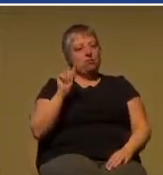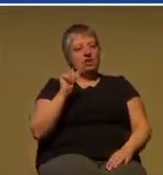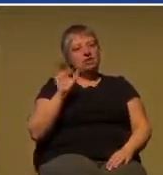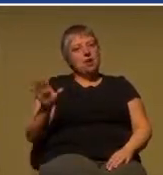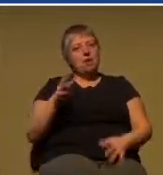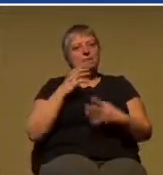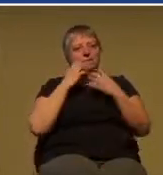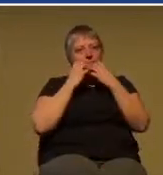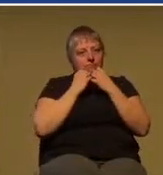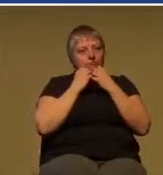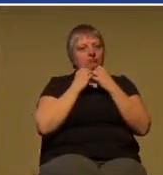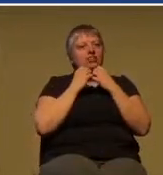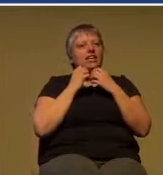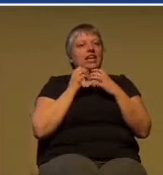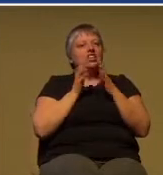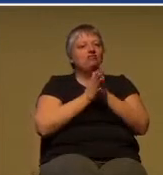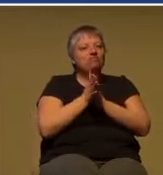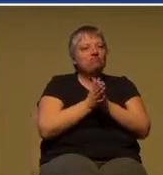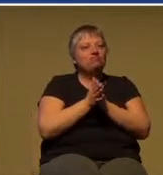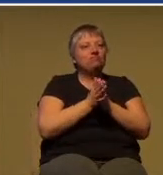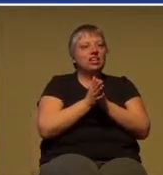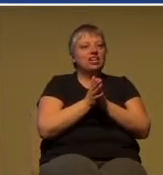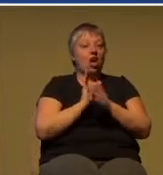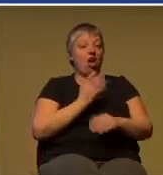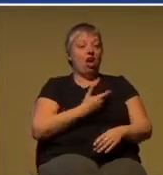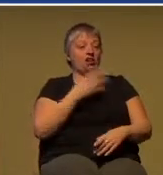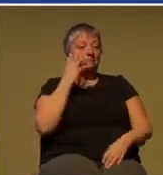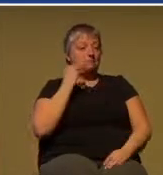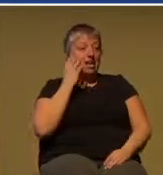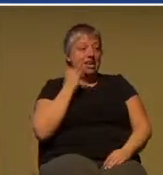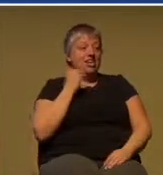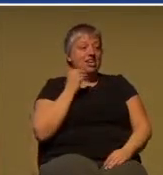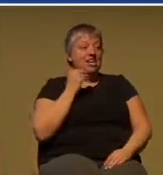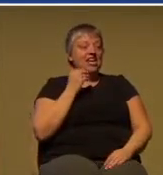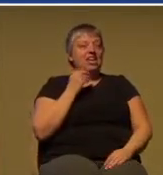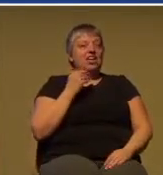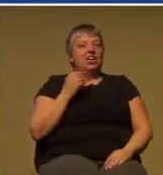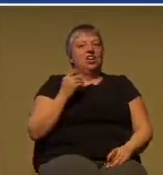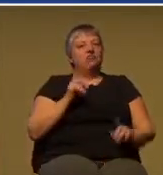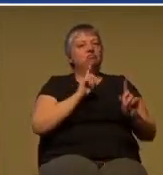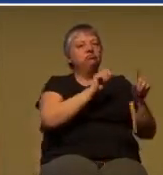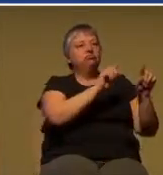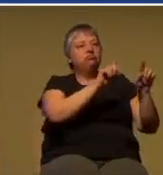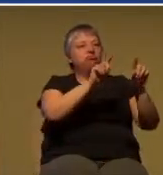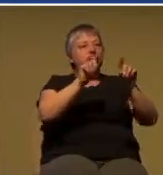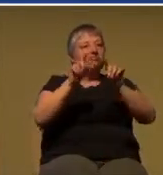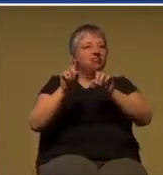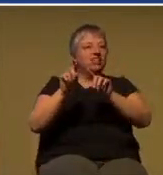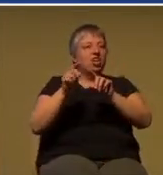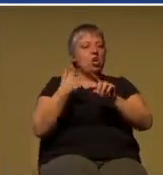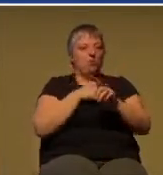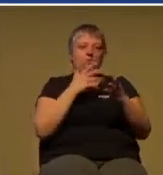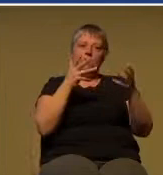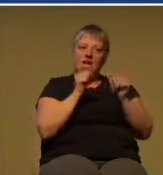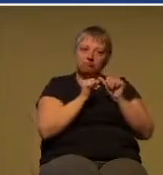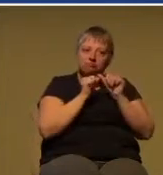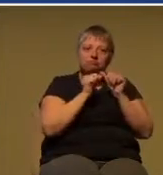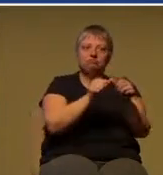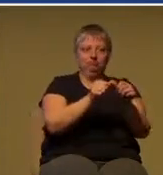the experience that we are experiencing as we go to these churches that we want to continue doing